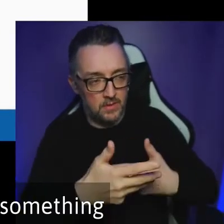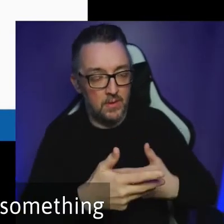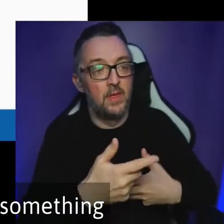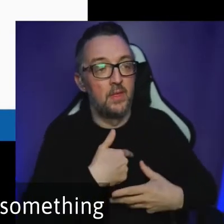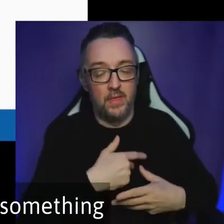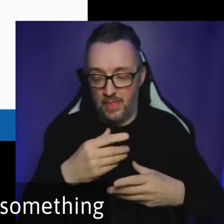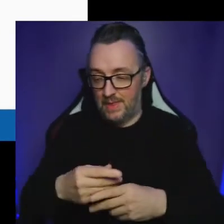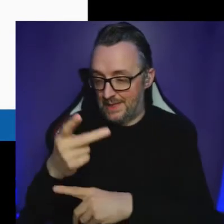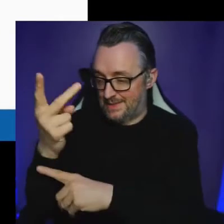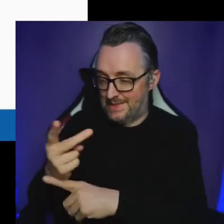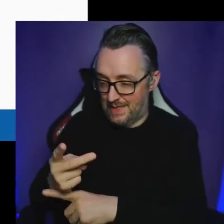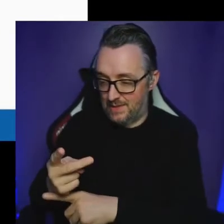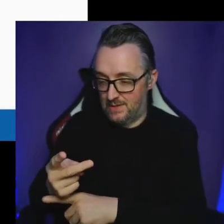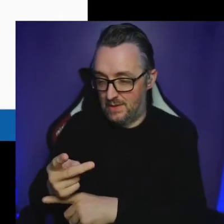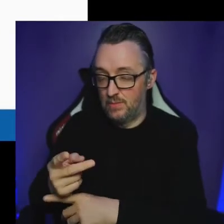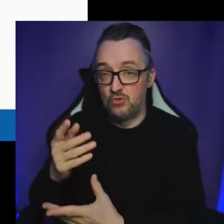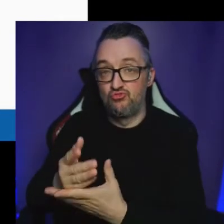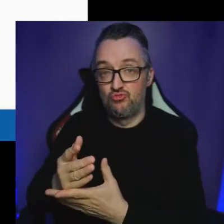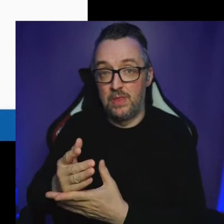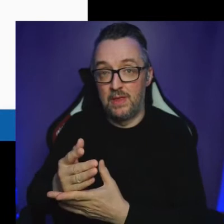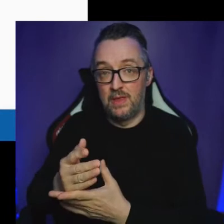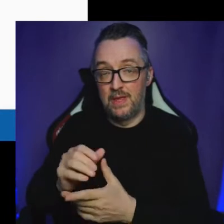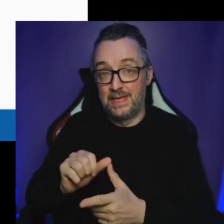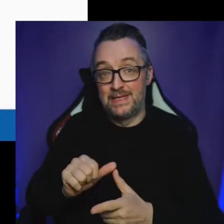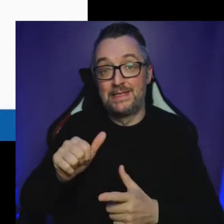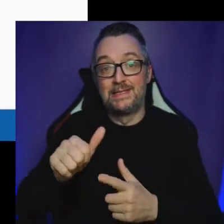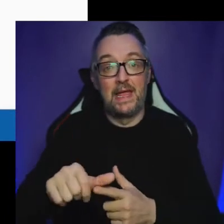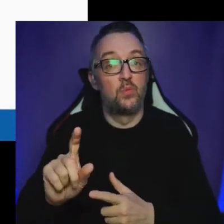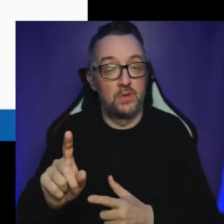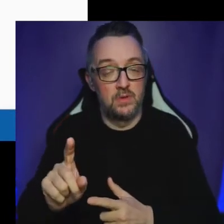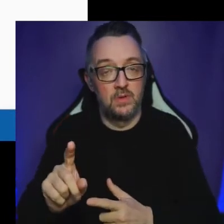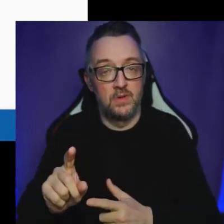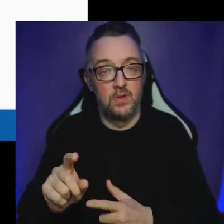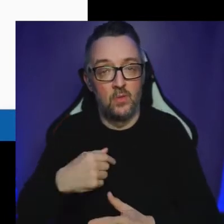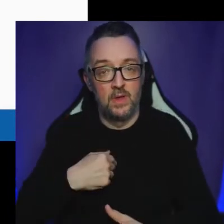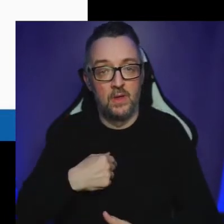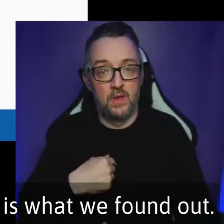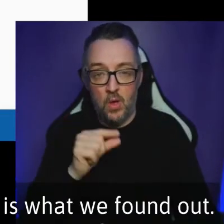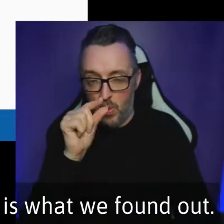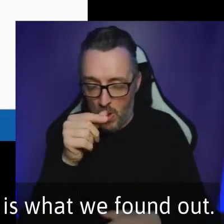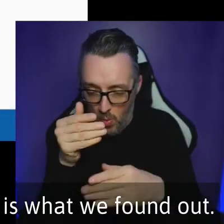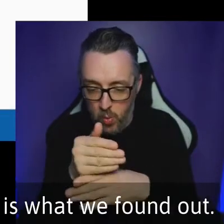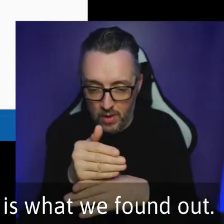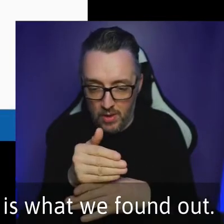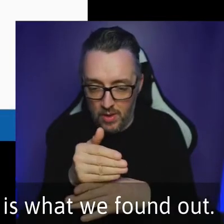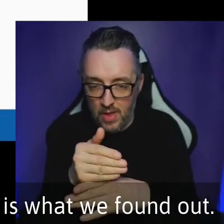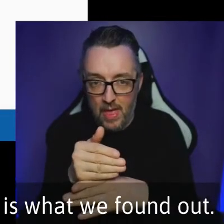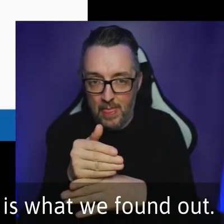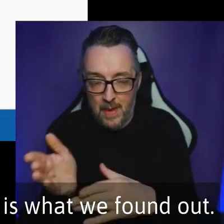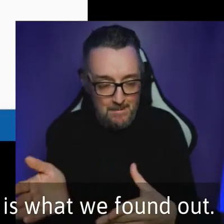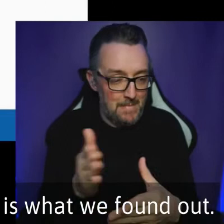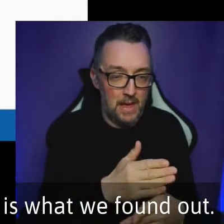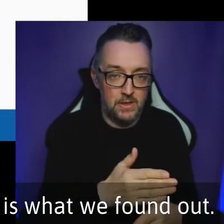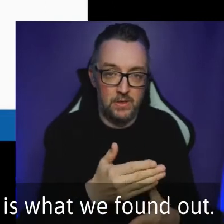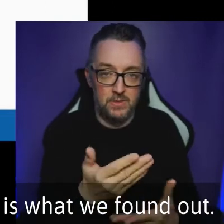away and we can design something. But in actual fact, the next logical step is we kind of do a little bit of work, but then we bring it all back and we go,